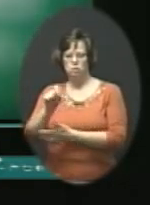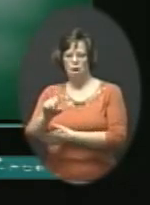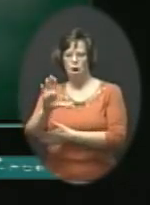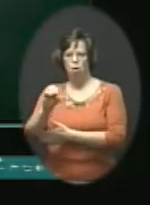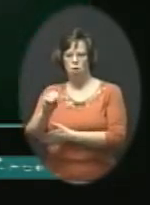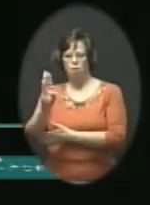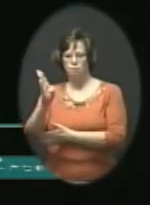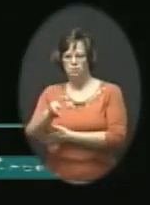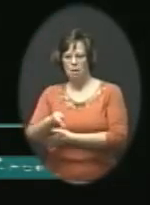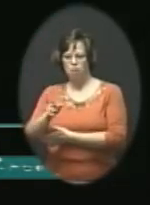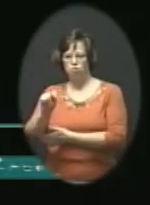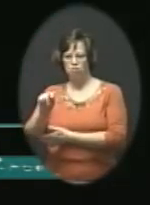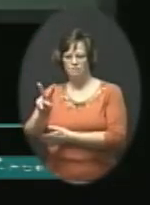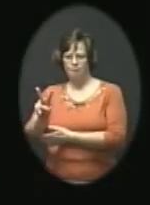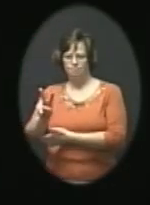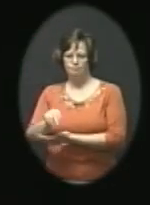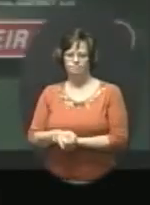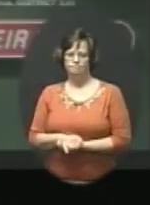www.olatheschools.com/TV.